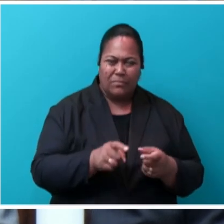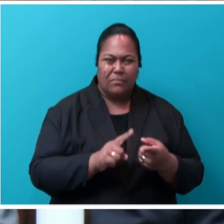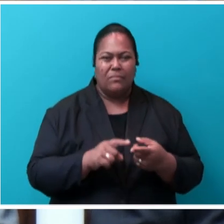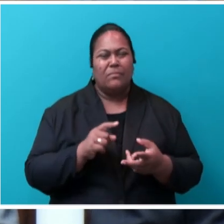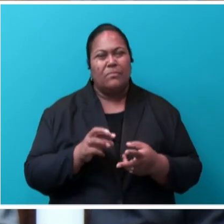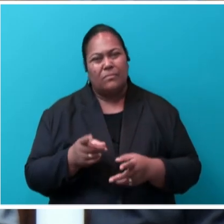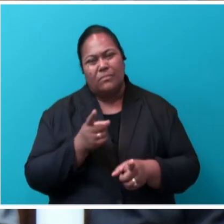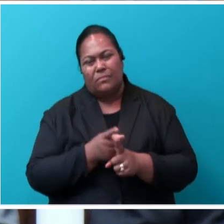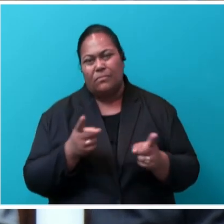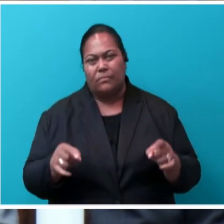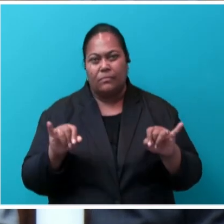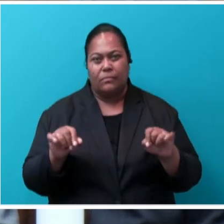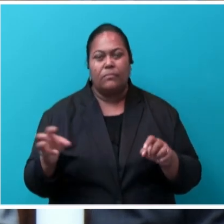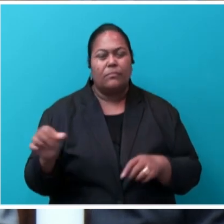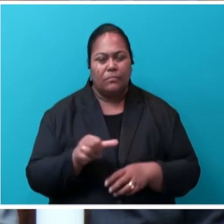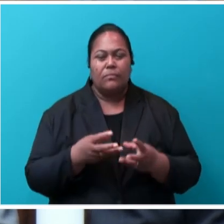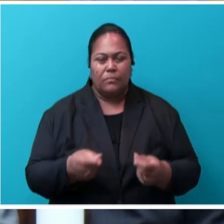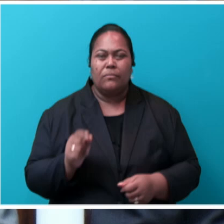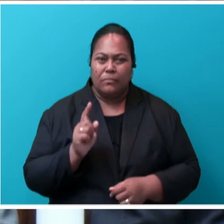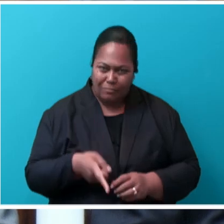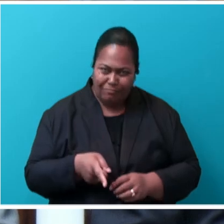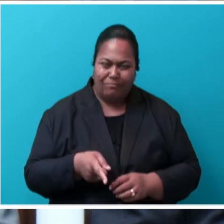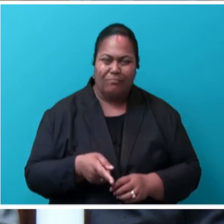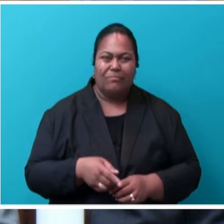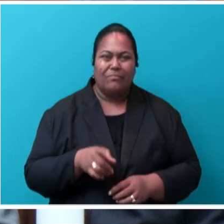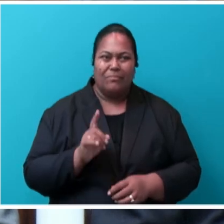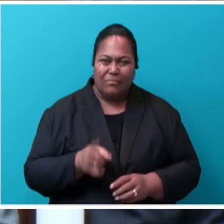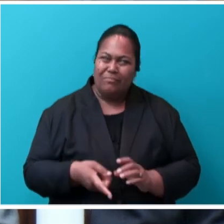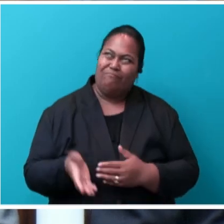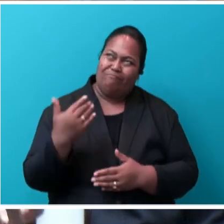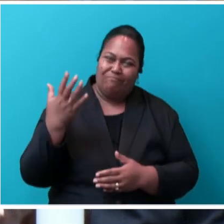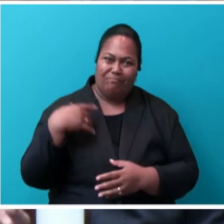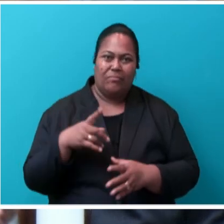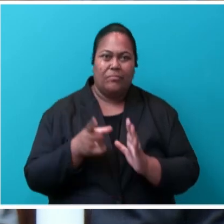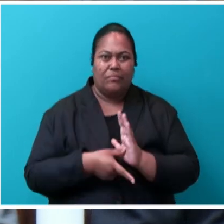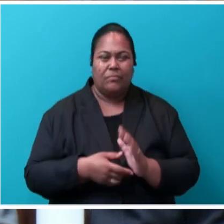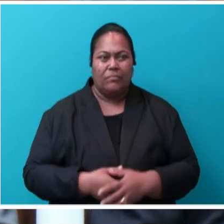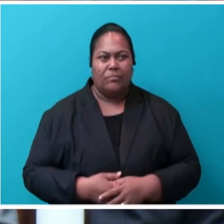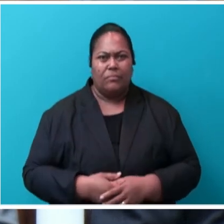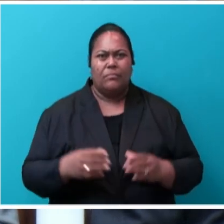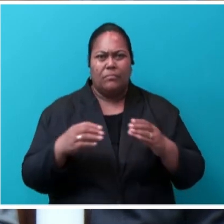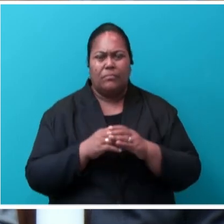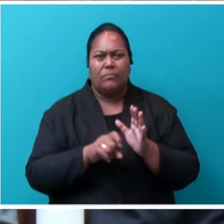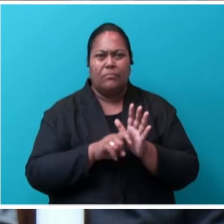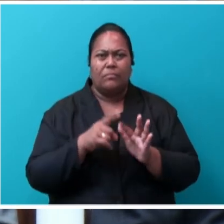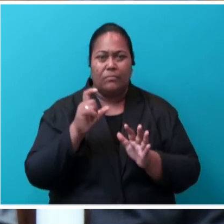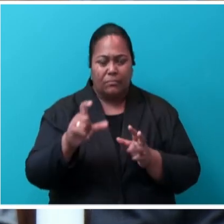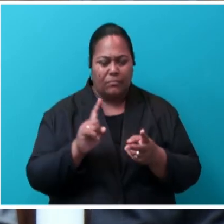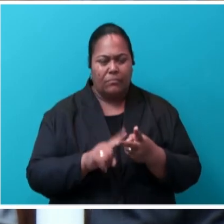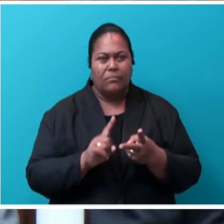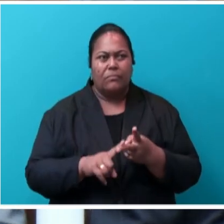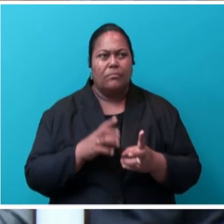should have been addressed then. And simple internal control issues like bank reconciliation, the updating of the